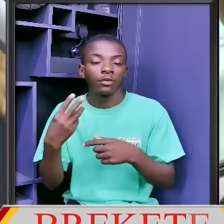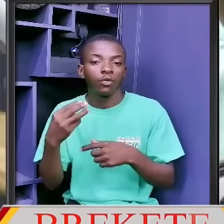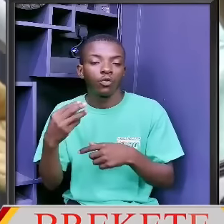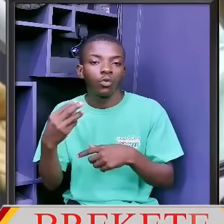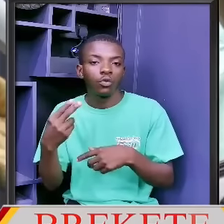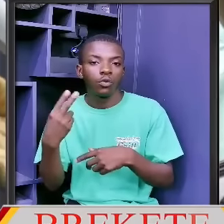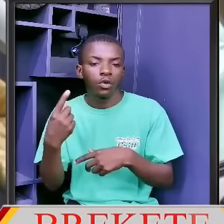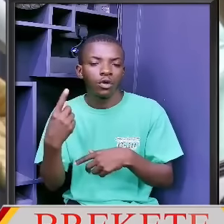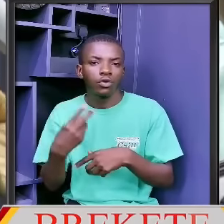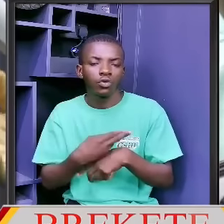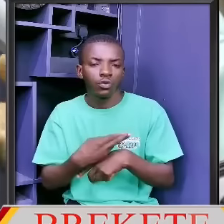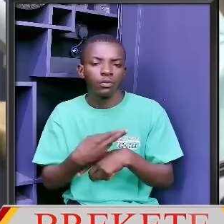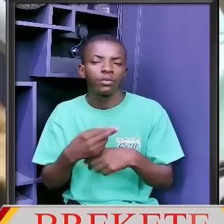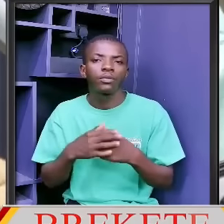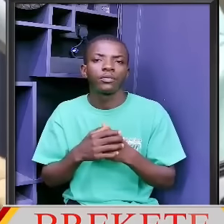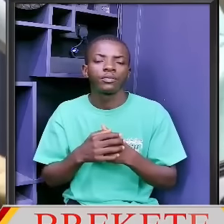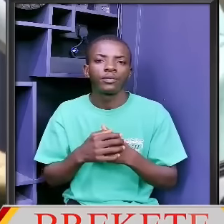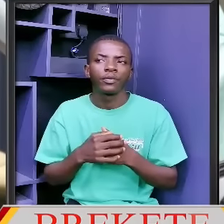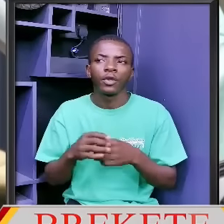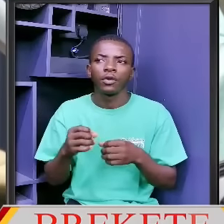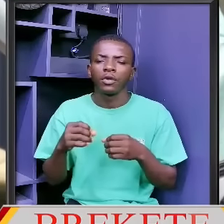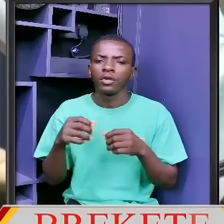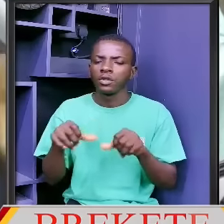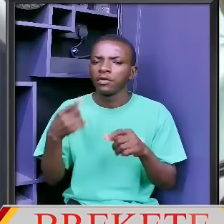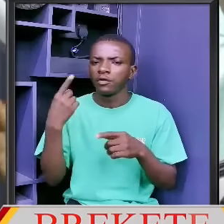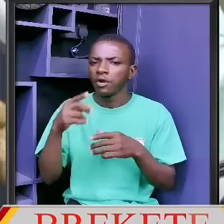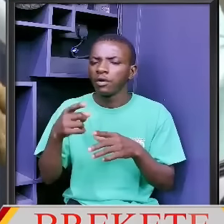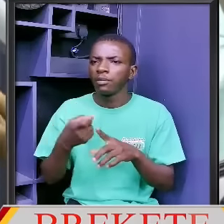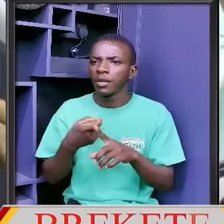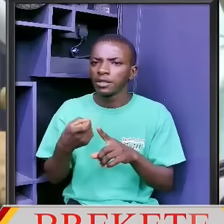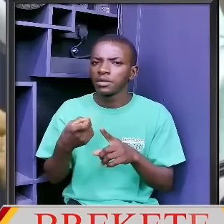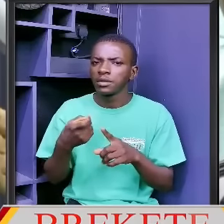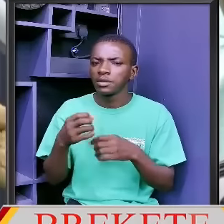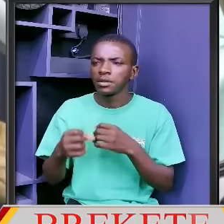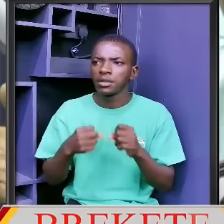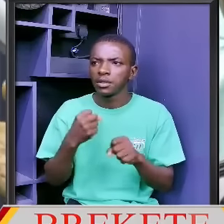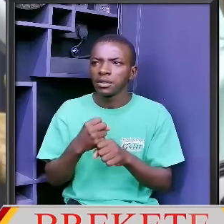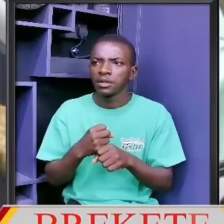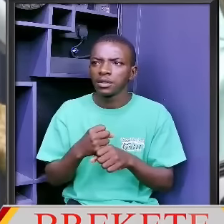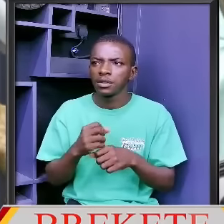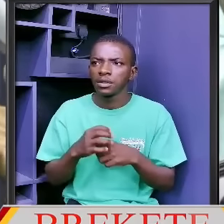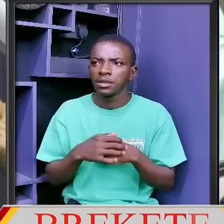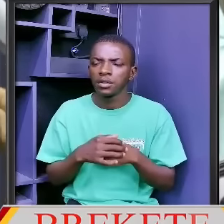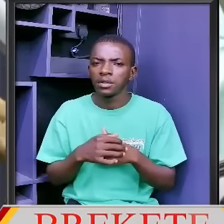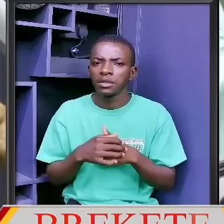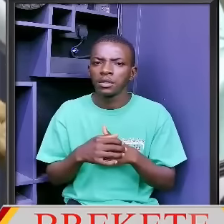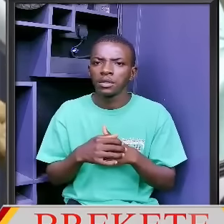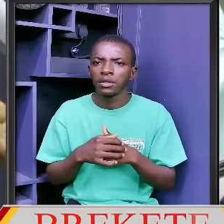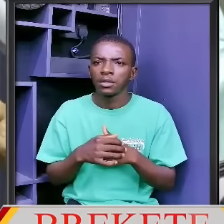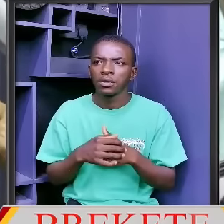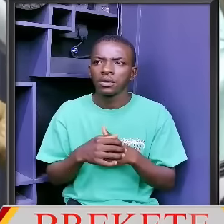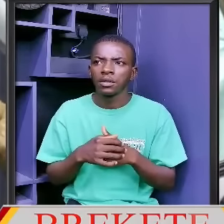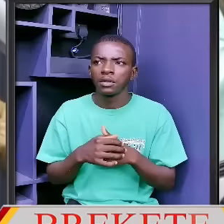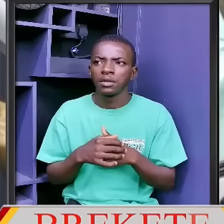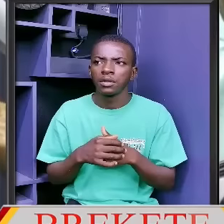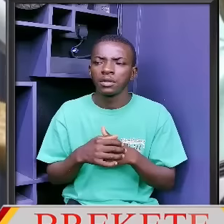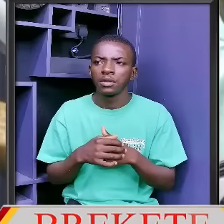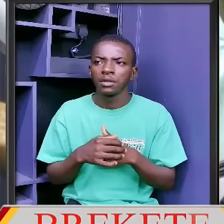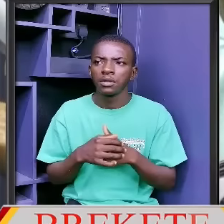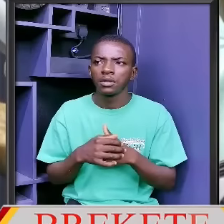room. To stay? To stay. He stay like how many months, I be how many years, I be how many weeks before he thief on a cow? I